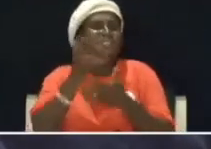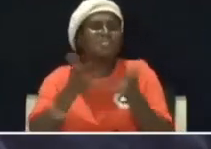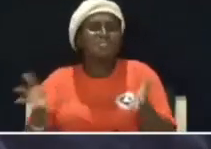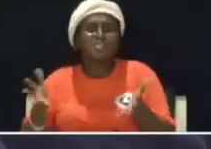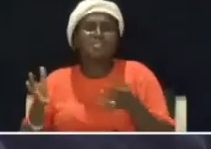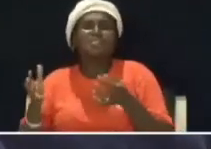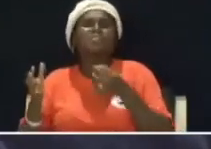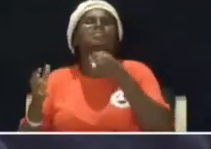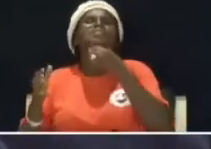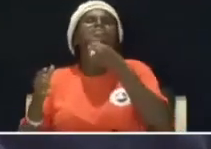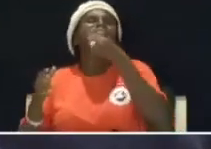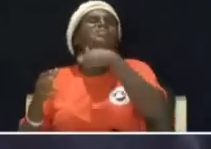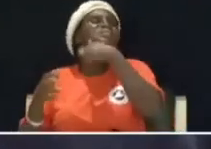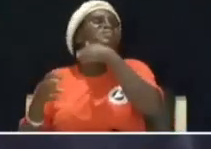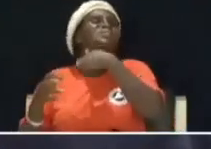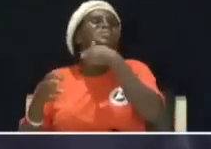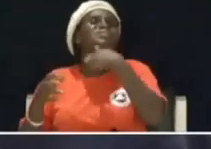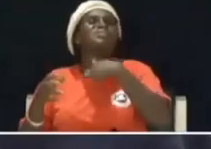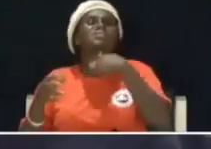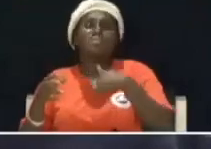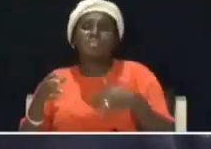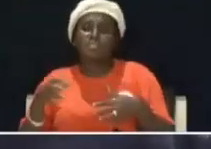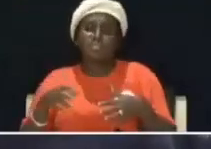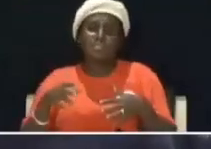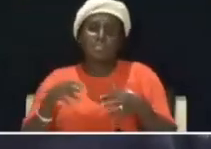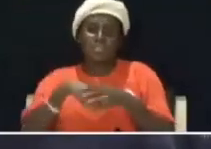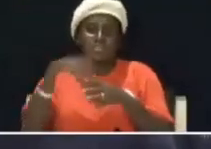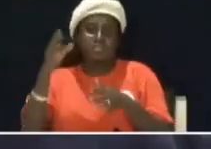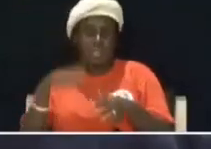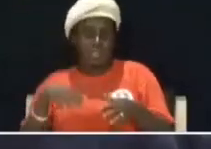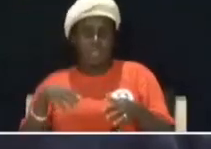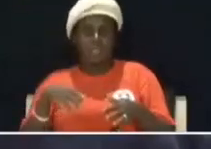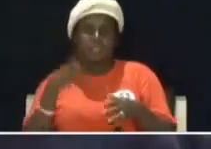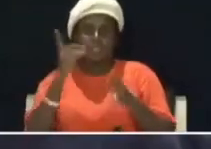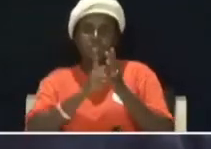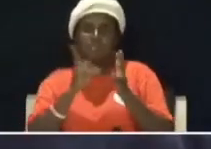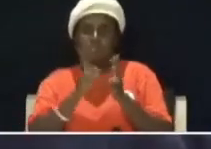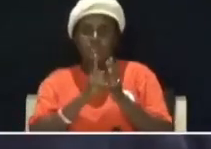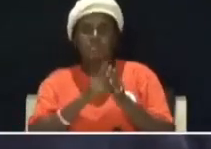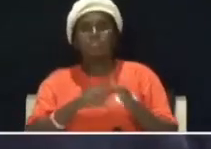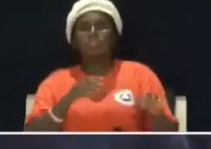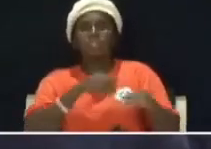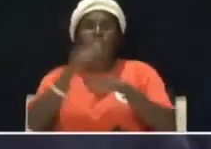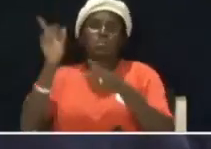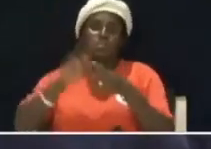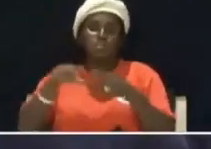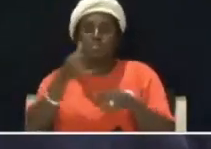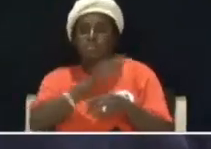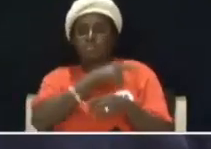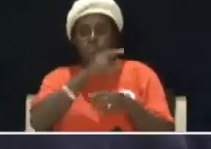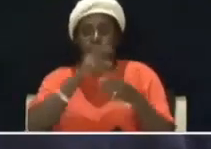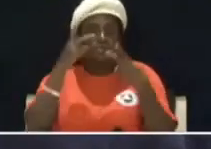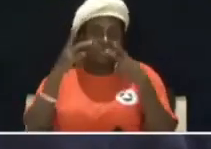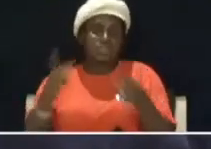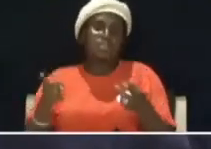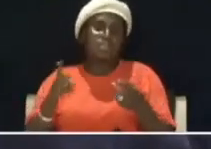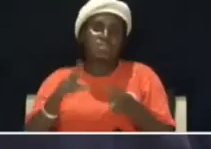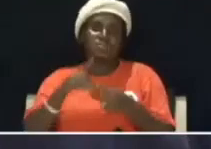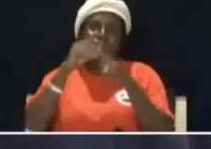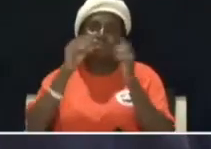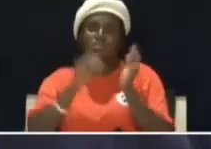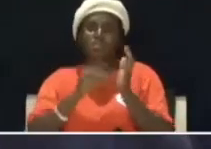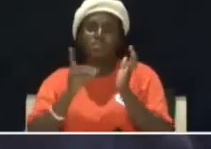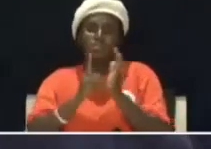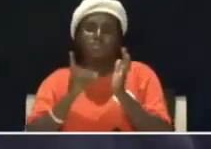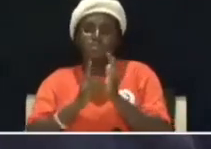a foreign body notice on the throat. And the doctor, they asked me to refer me to another hospital to go and see a specialist. And since